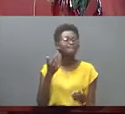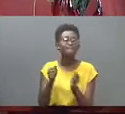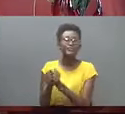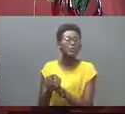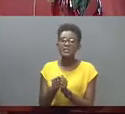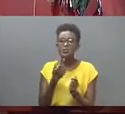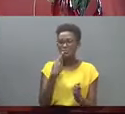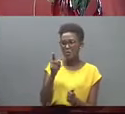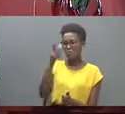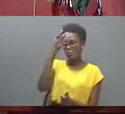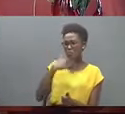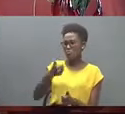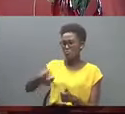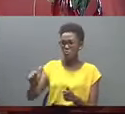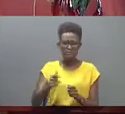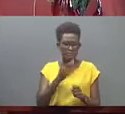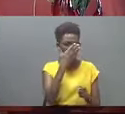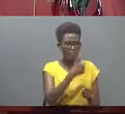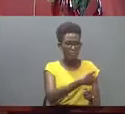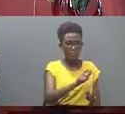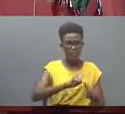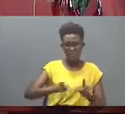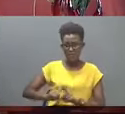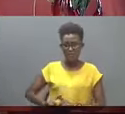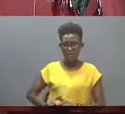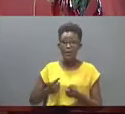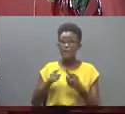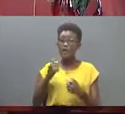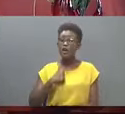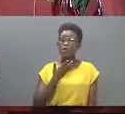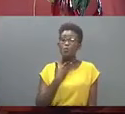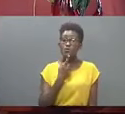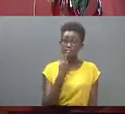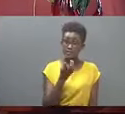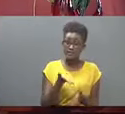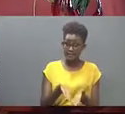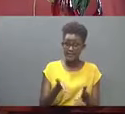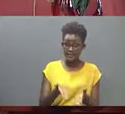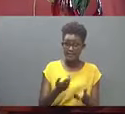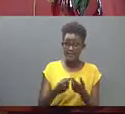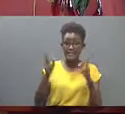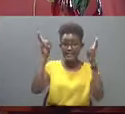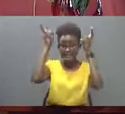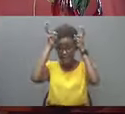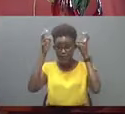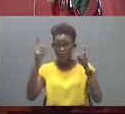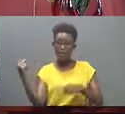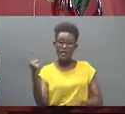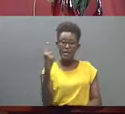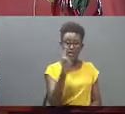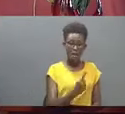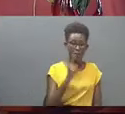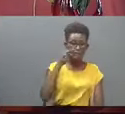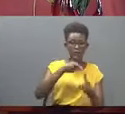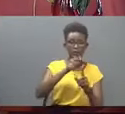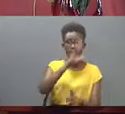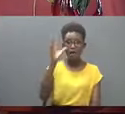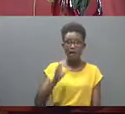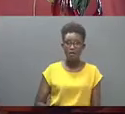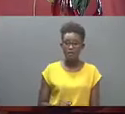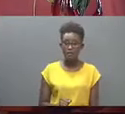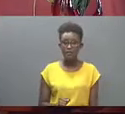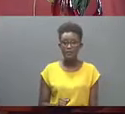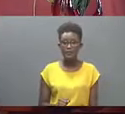together. And I want to say this. The devil came to Africa. Satan yaje